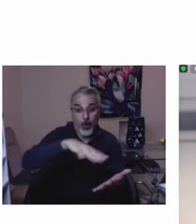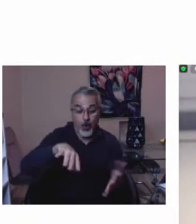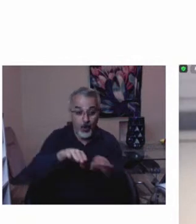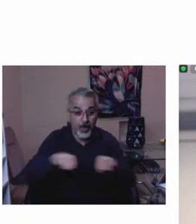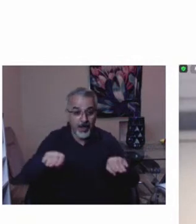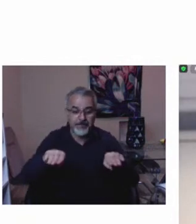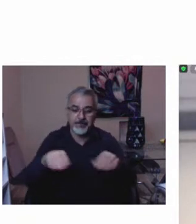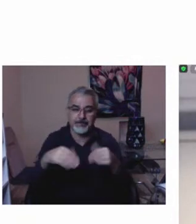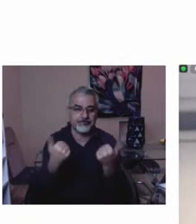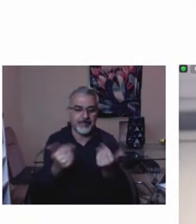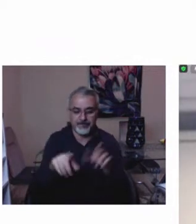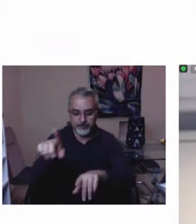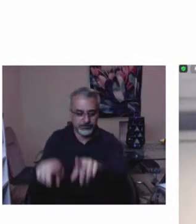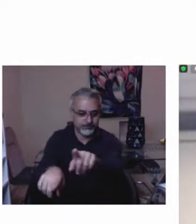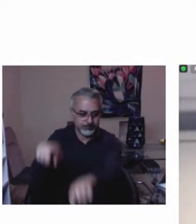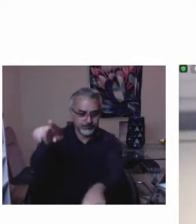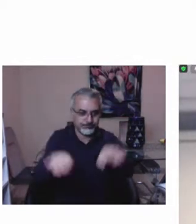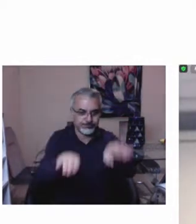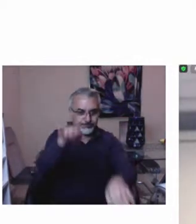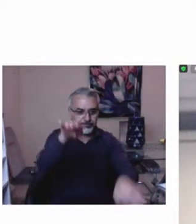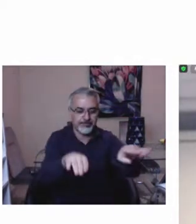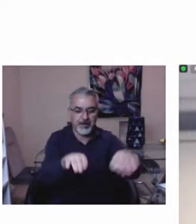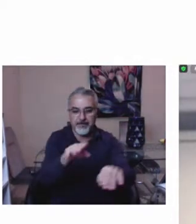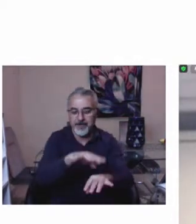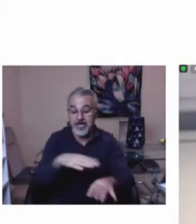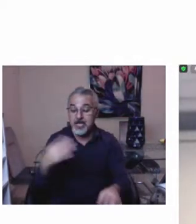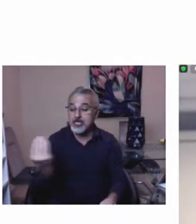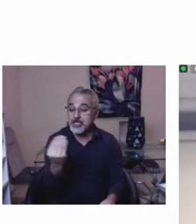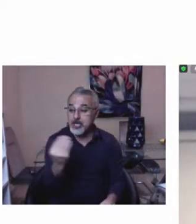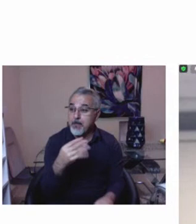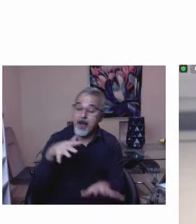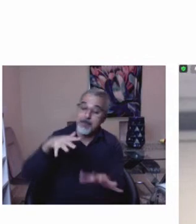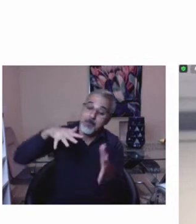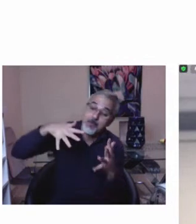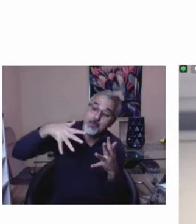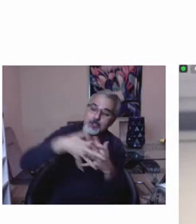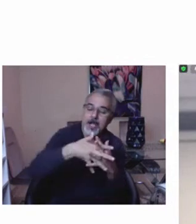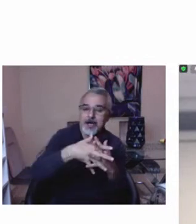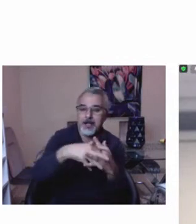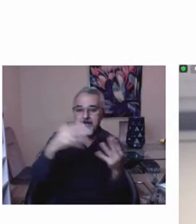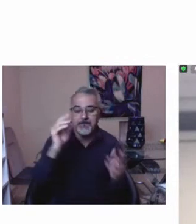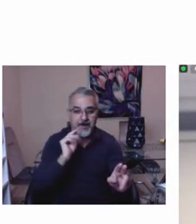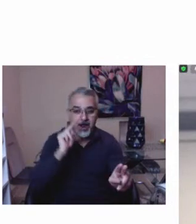improve financing of the youth who wish